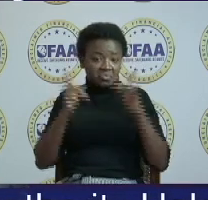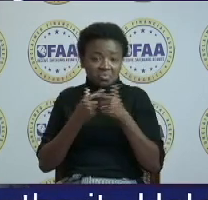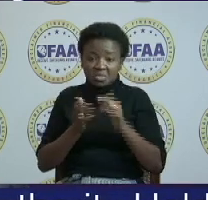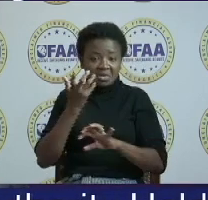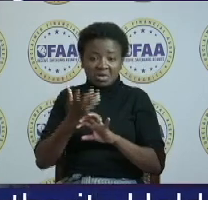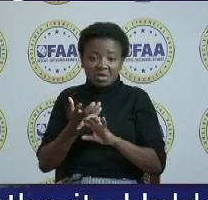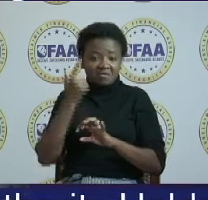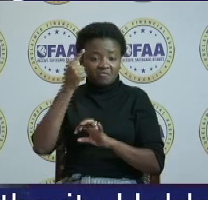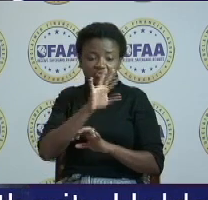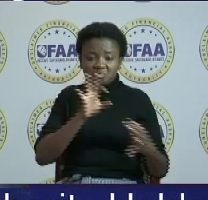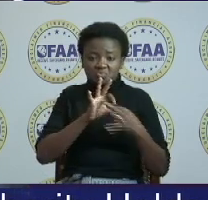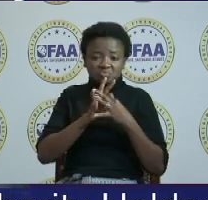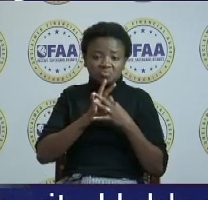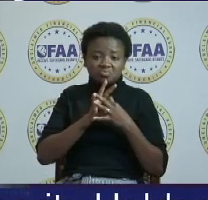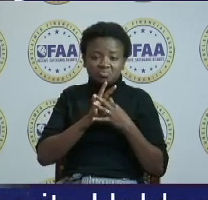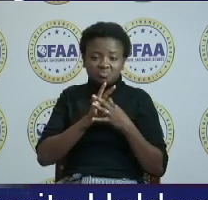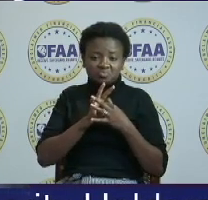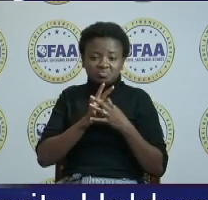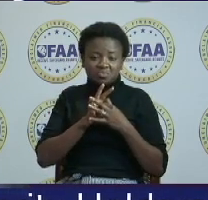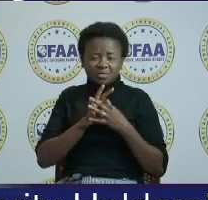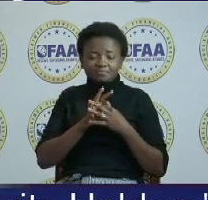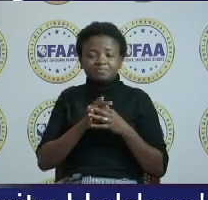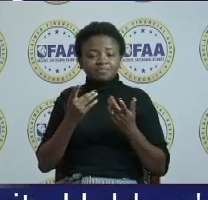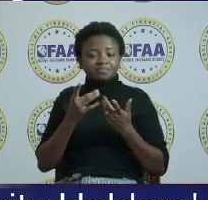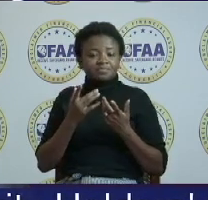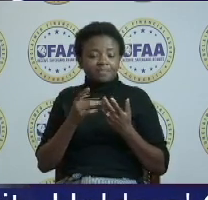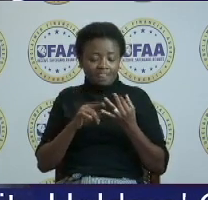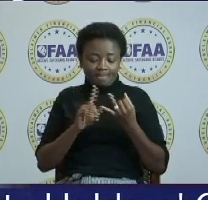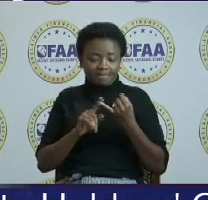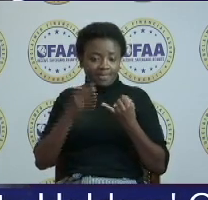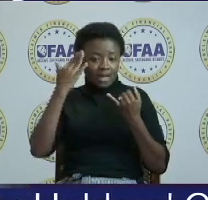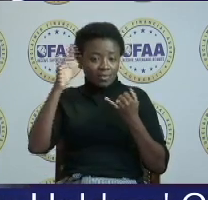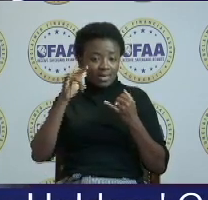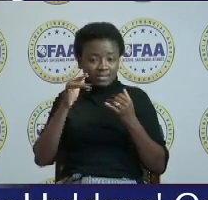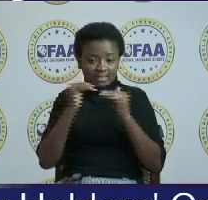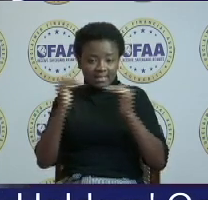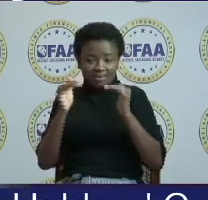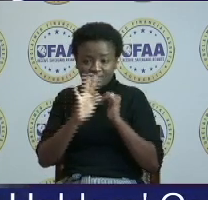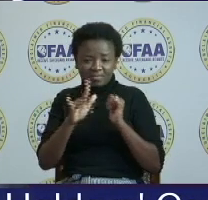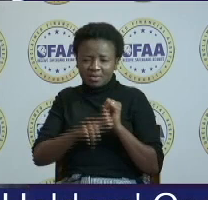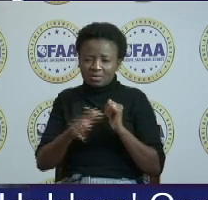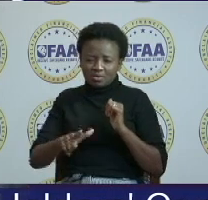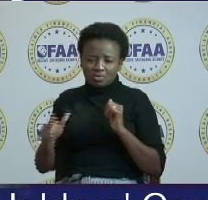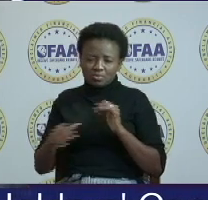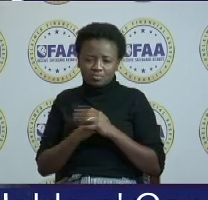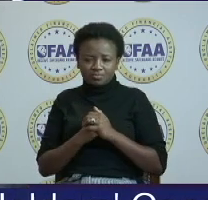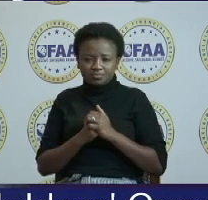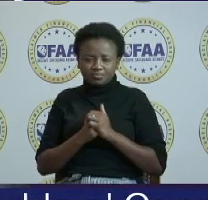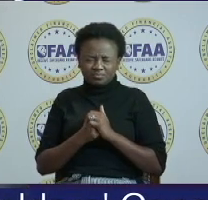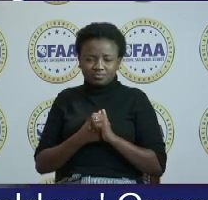you to relate with it. So the aspect of awareness, our awareness levels are quite low. We commissioned